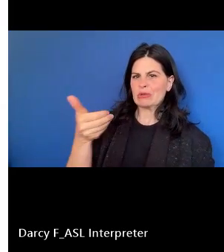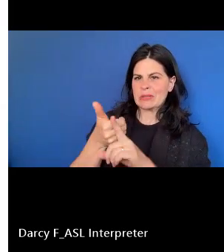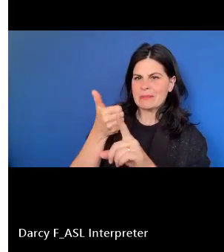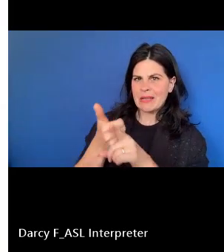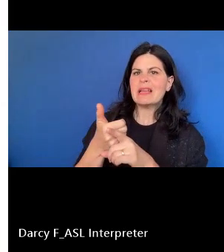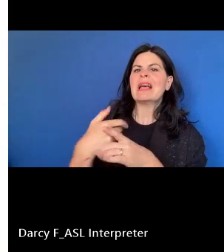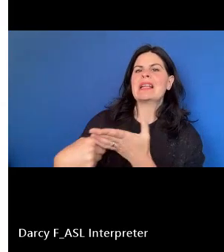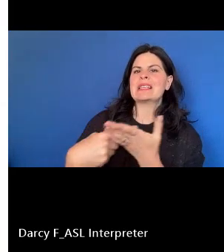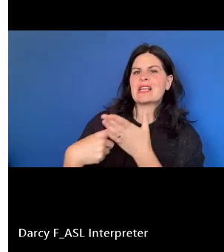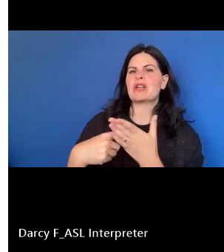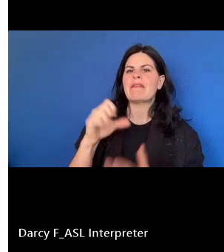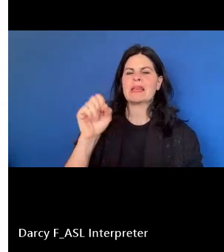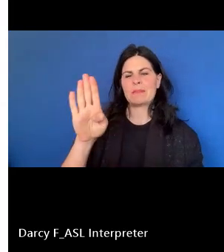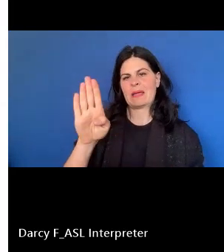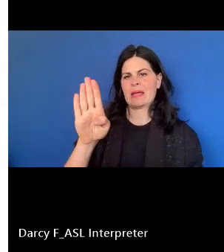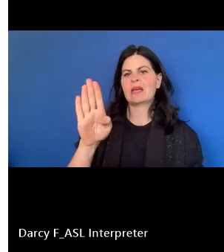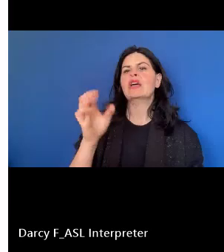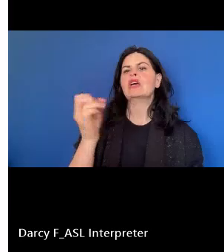1221.